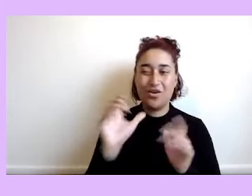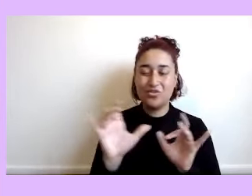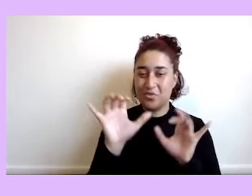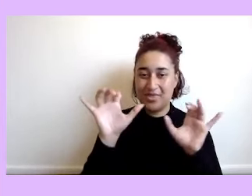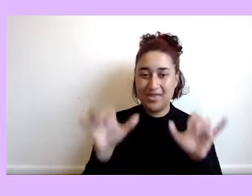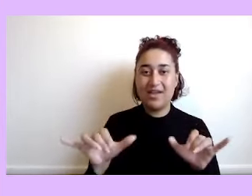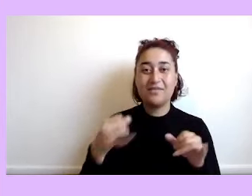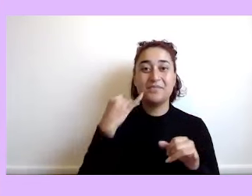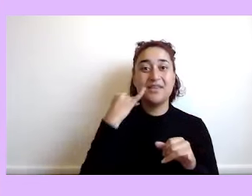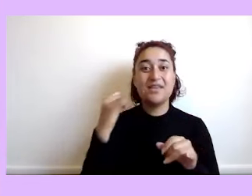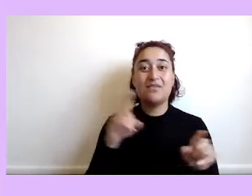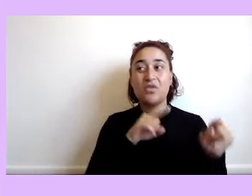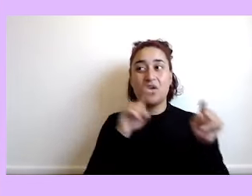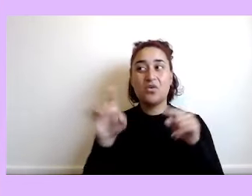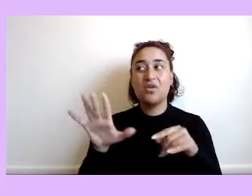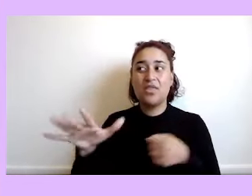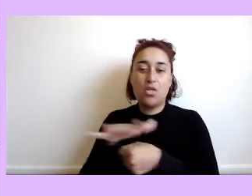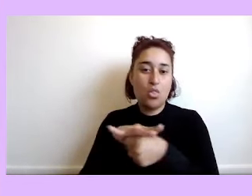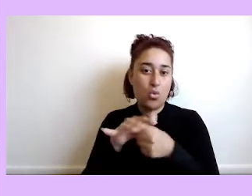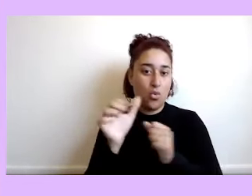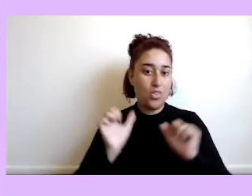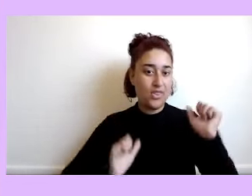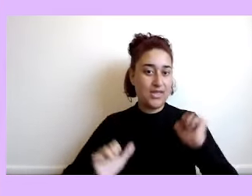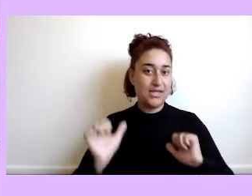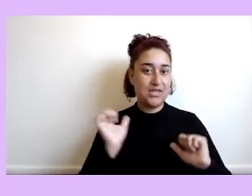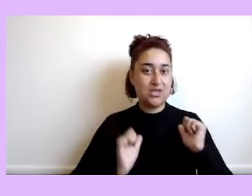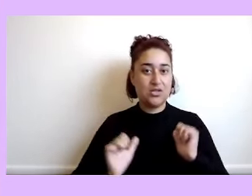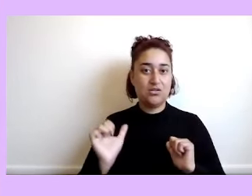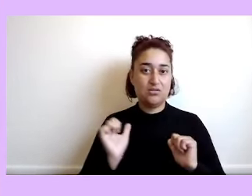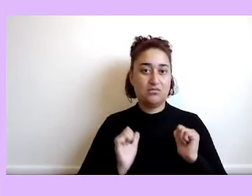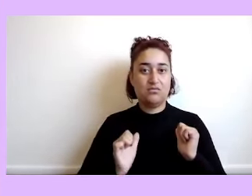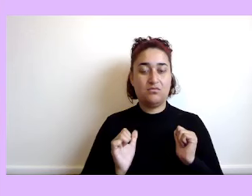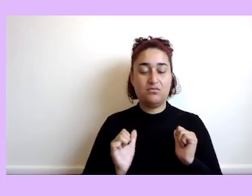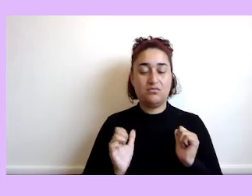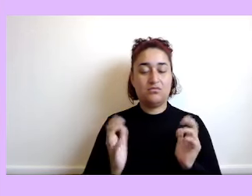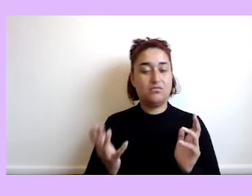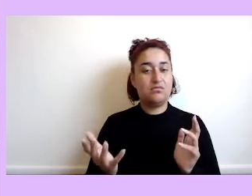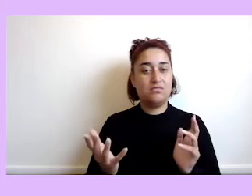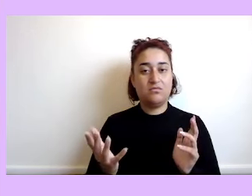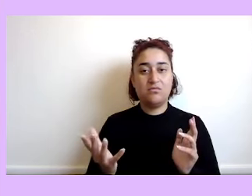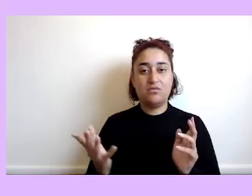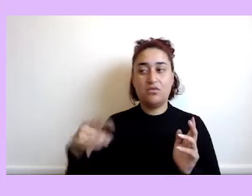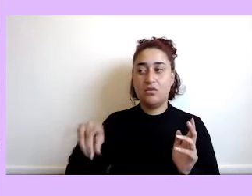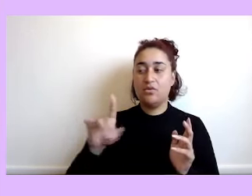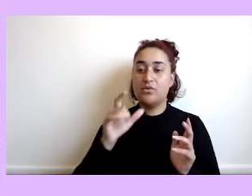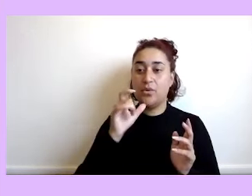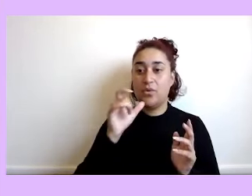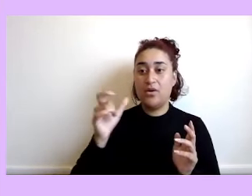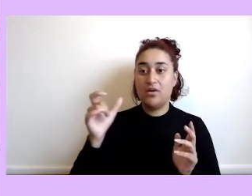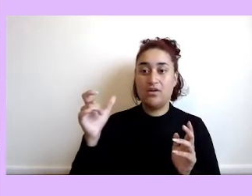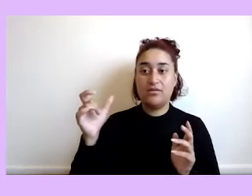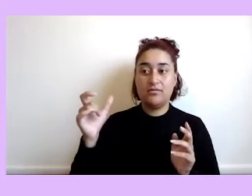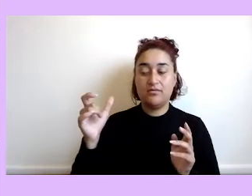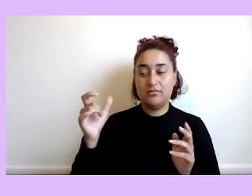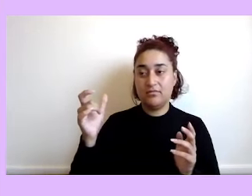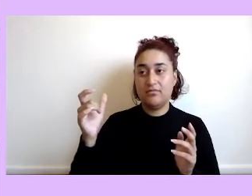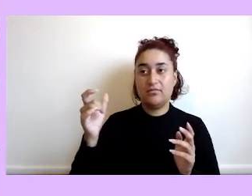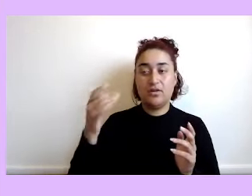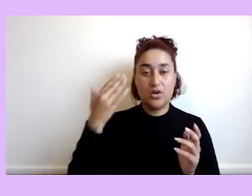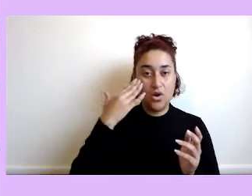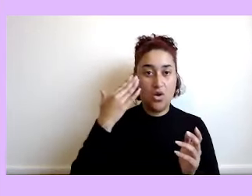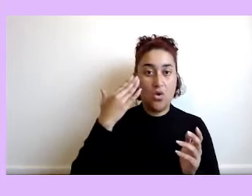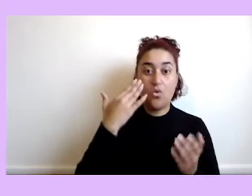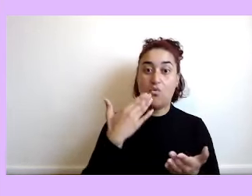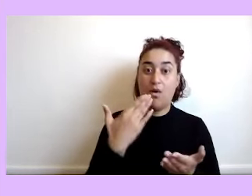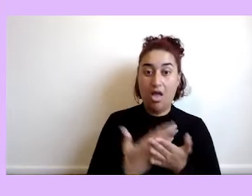they go to their local theater writ large, at certainly those who are legacy at scale, et cetera, you know who I'm talking about,